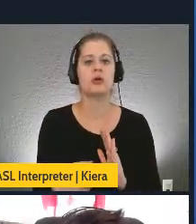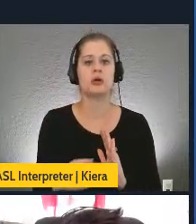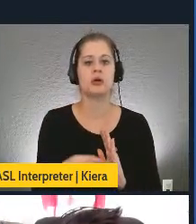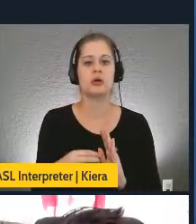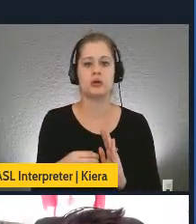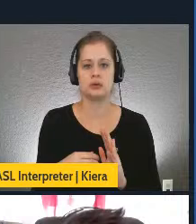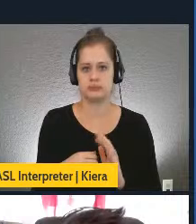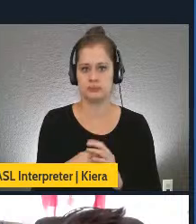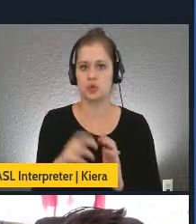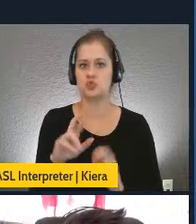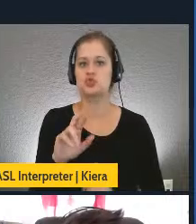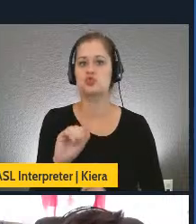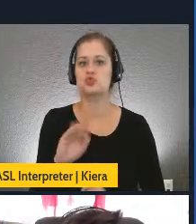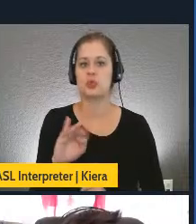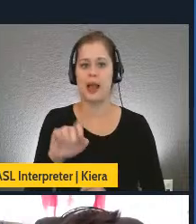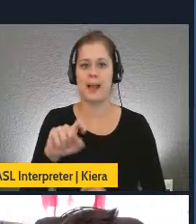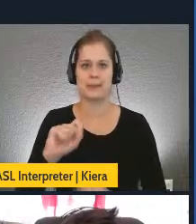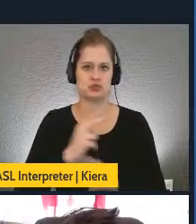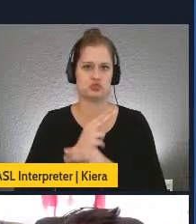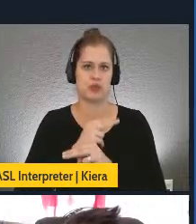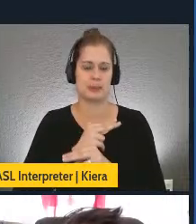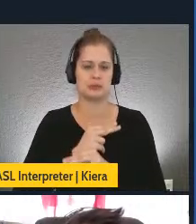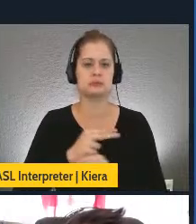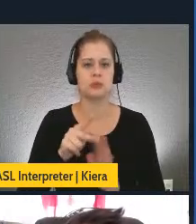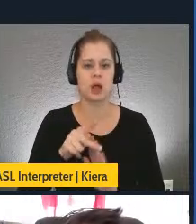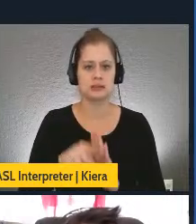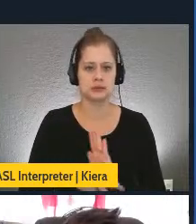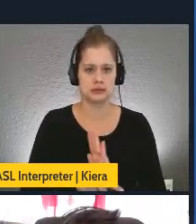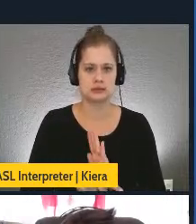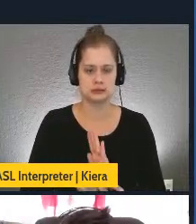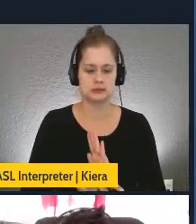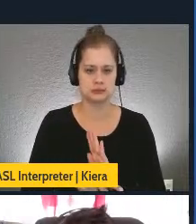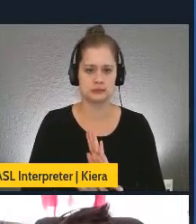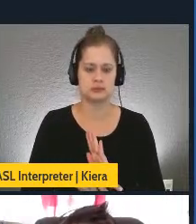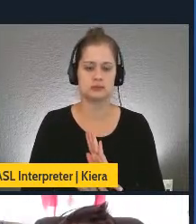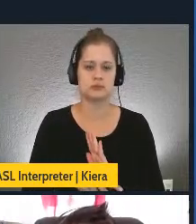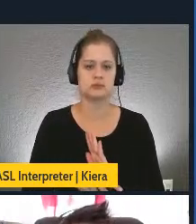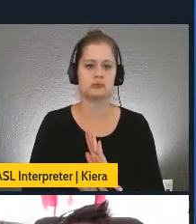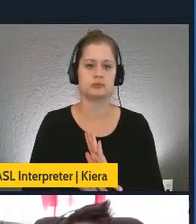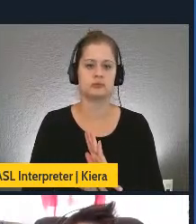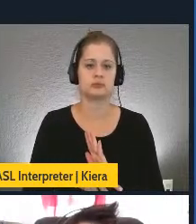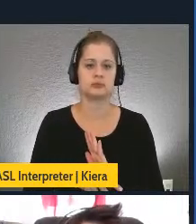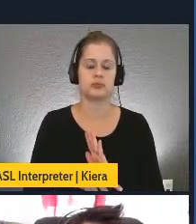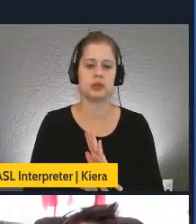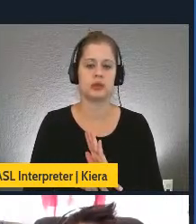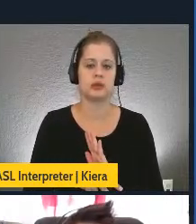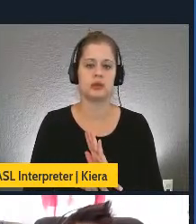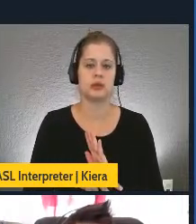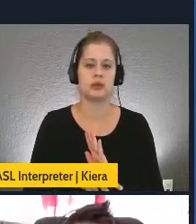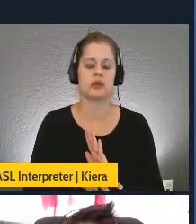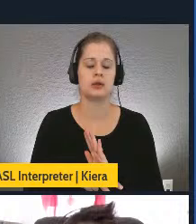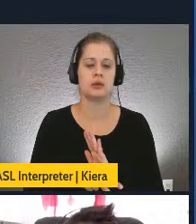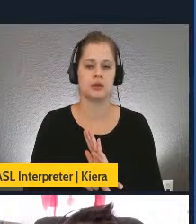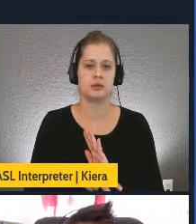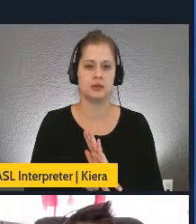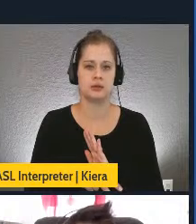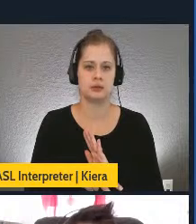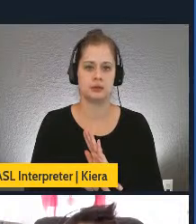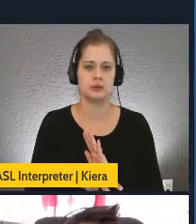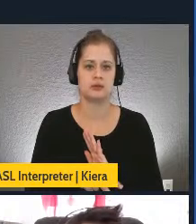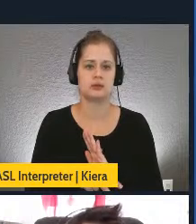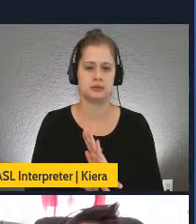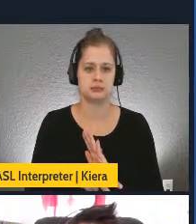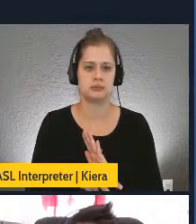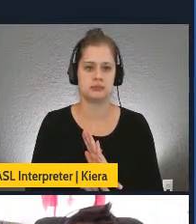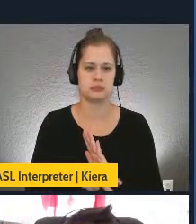enabling RabbitMQ egress and Prometheus ingress. These are like, all these network policies